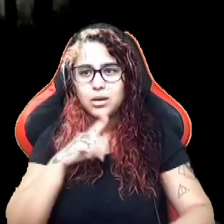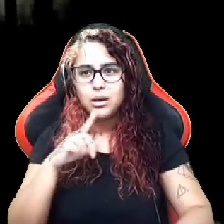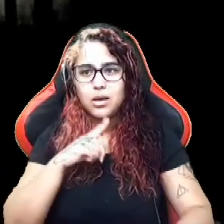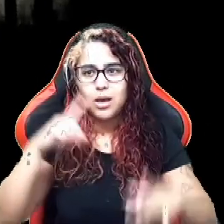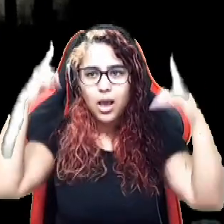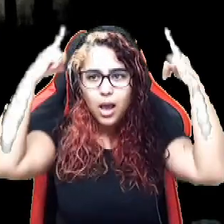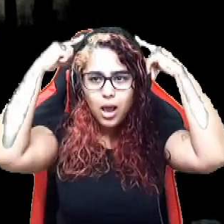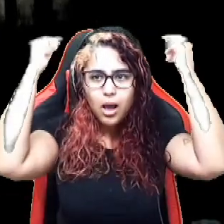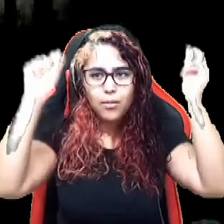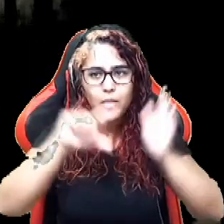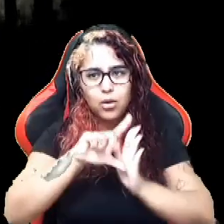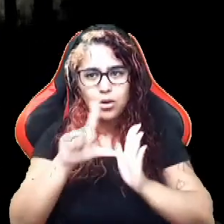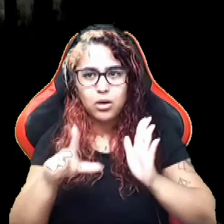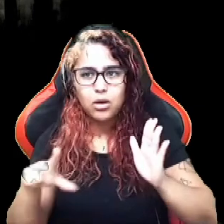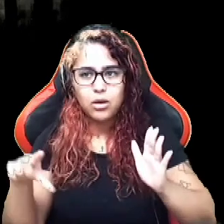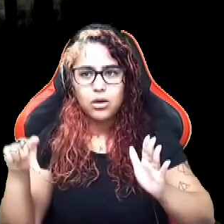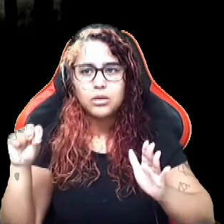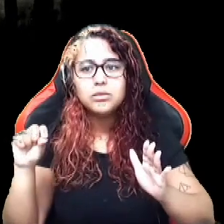books.